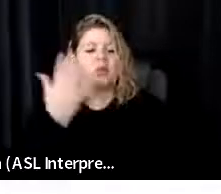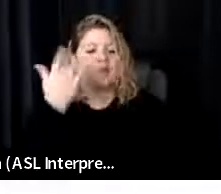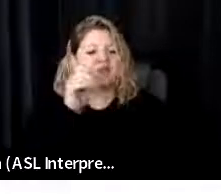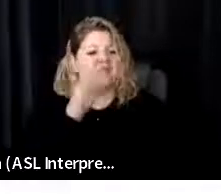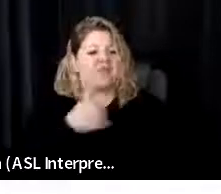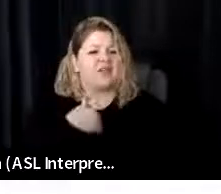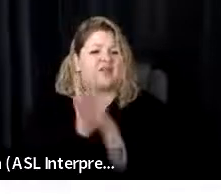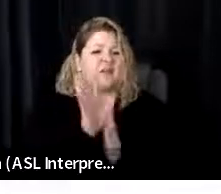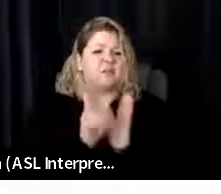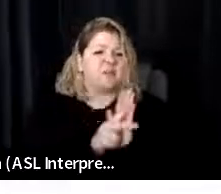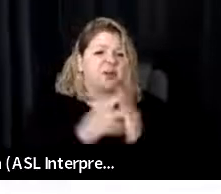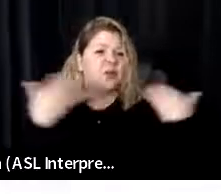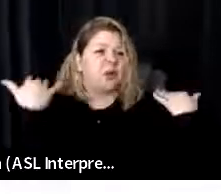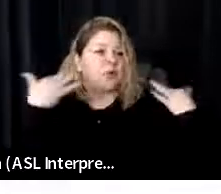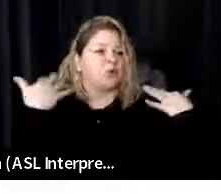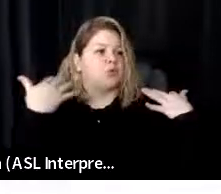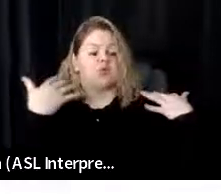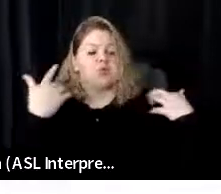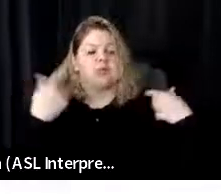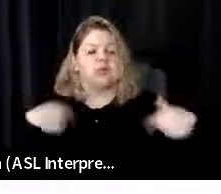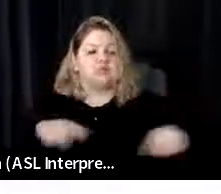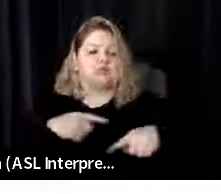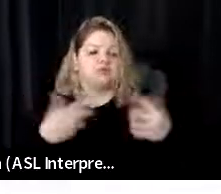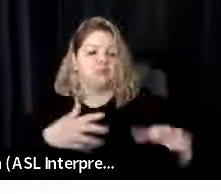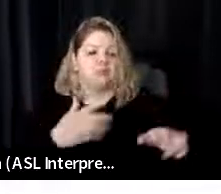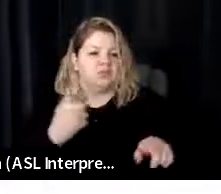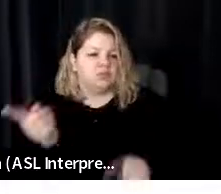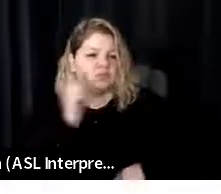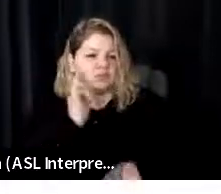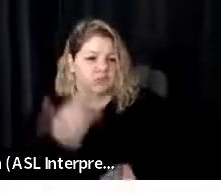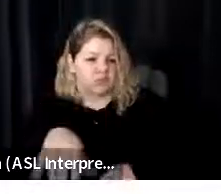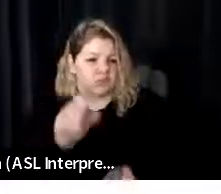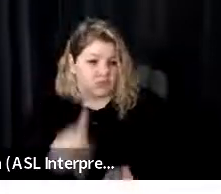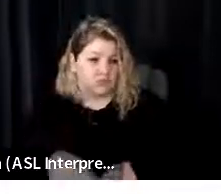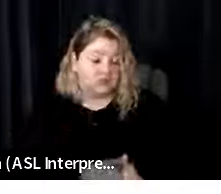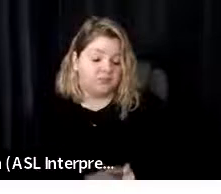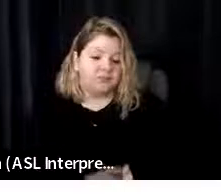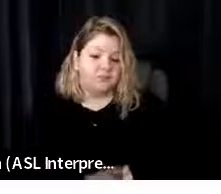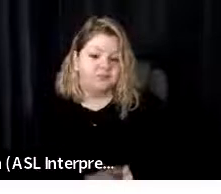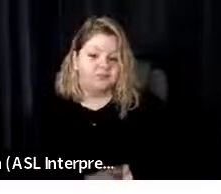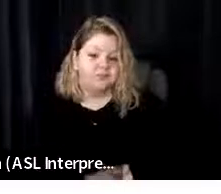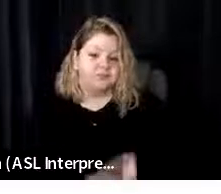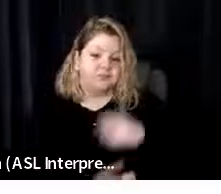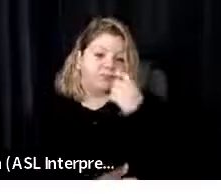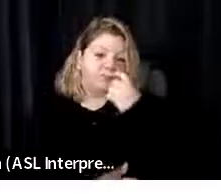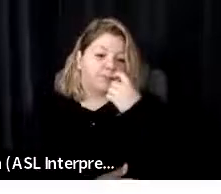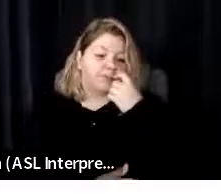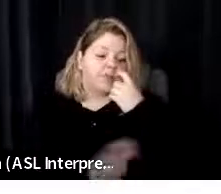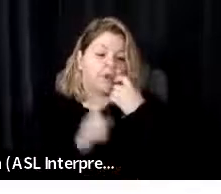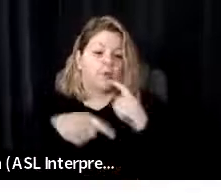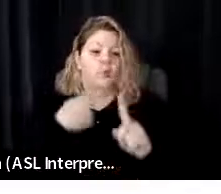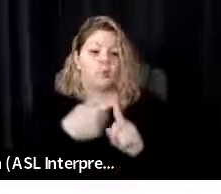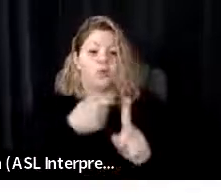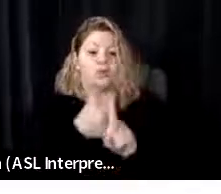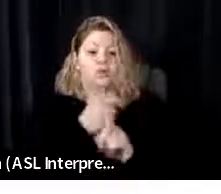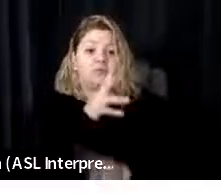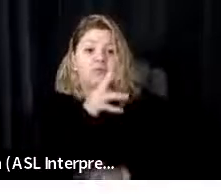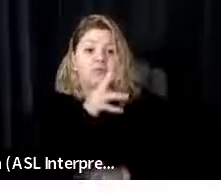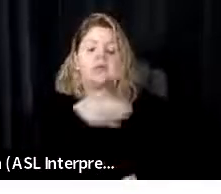you speak for the first time. That way folks kind of get a sense of who you are.